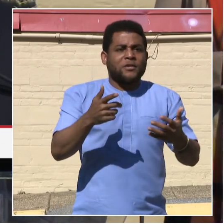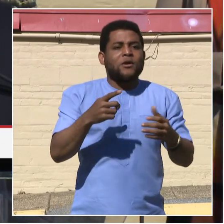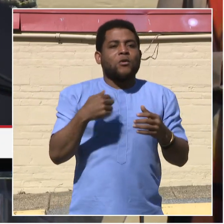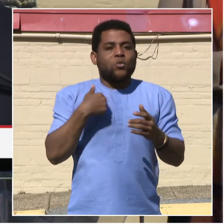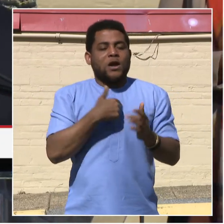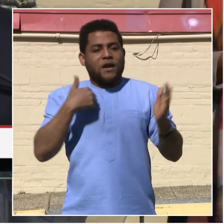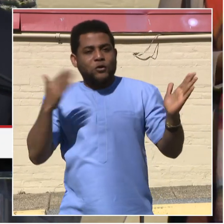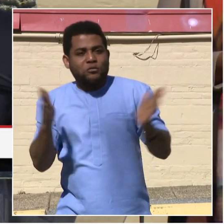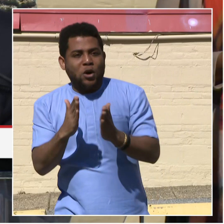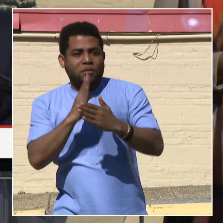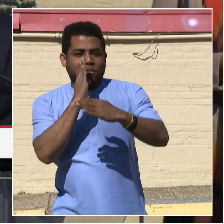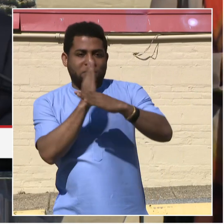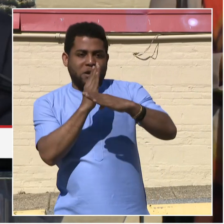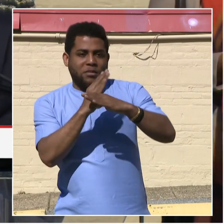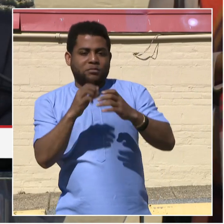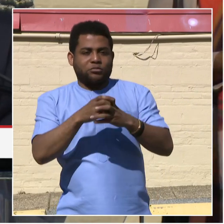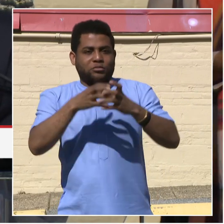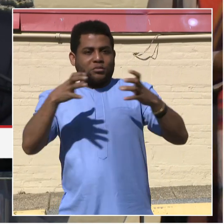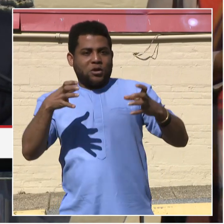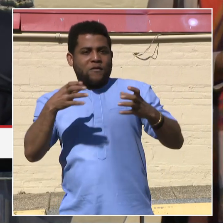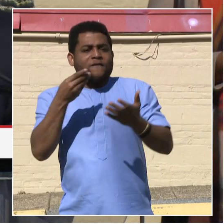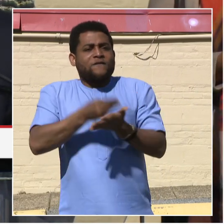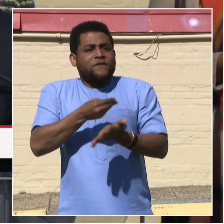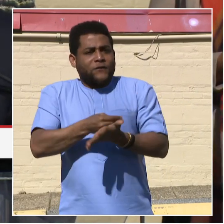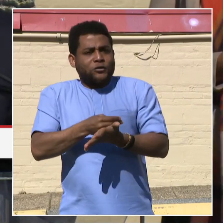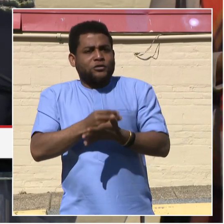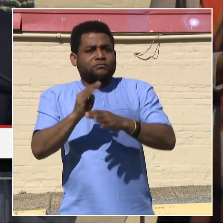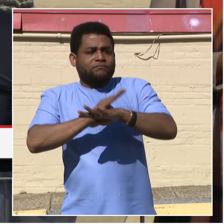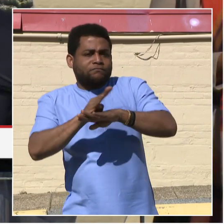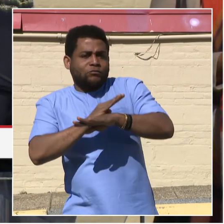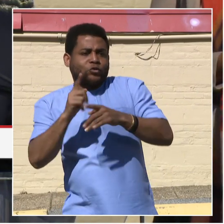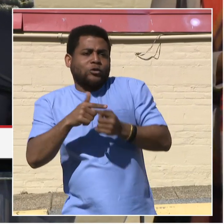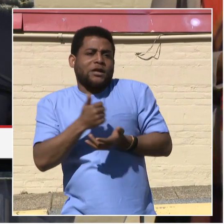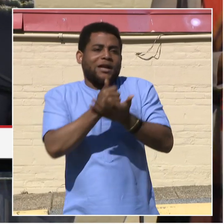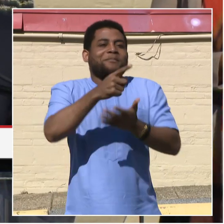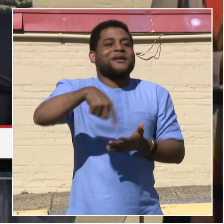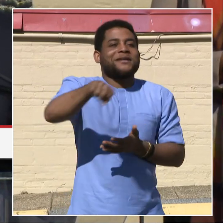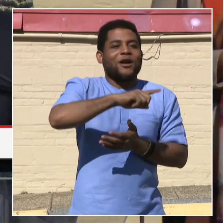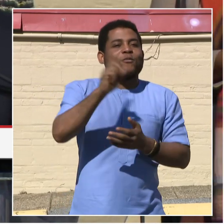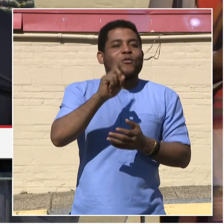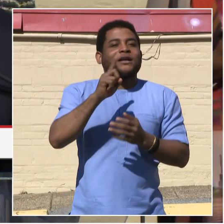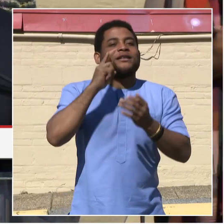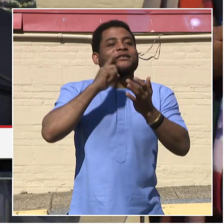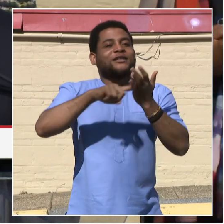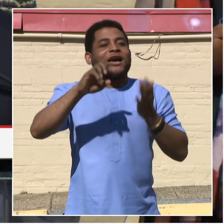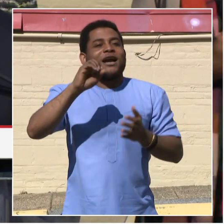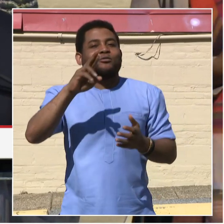Business Fund to do that as well. So where do you go to check out all those programs?